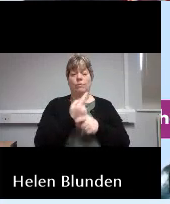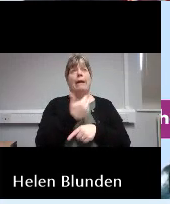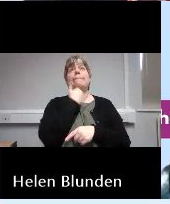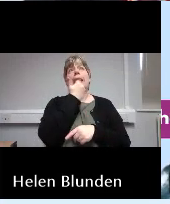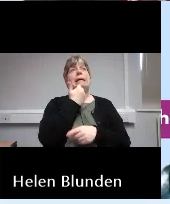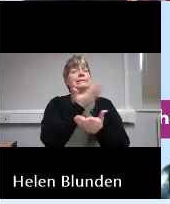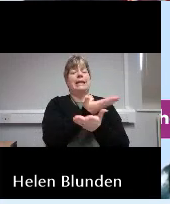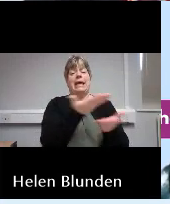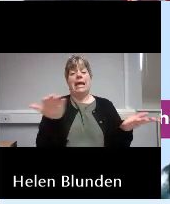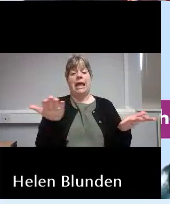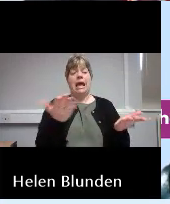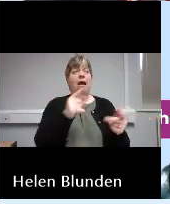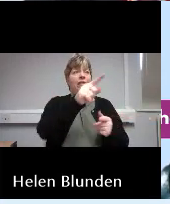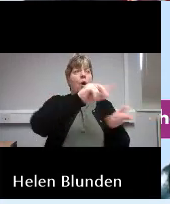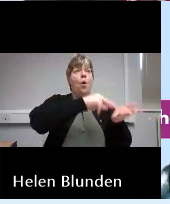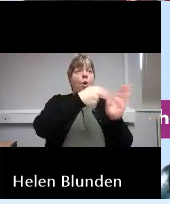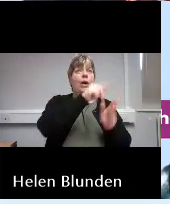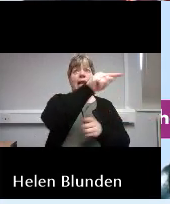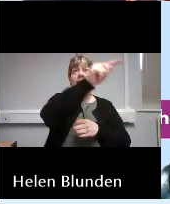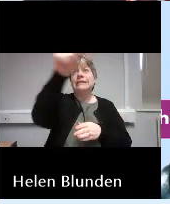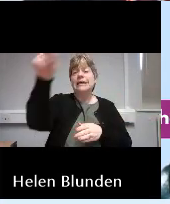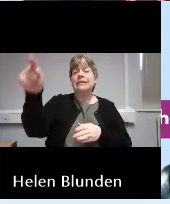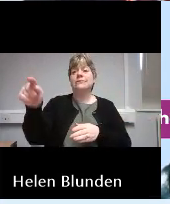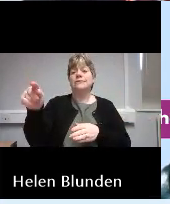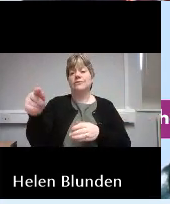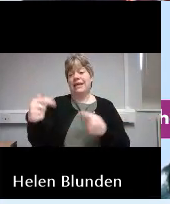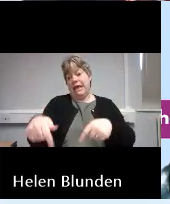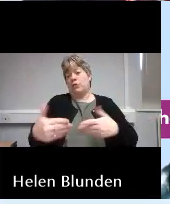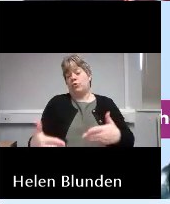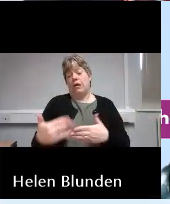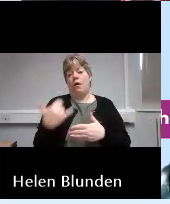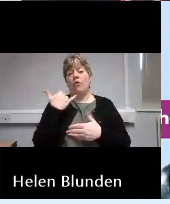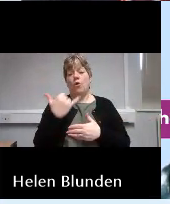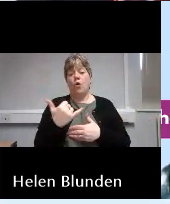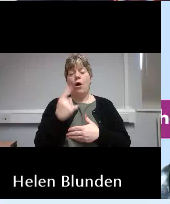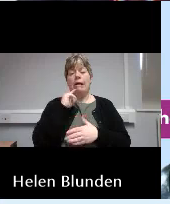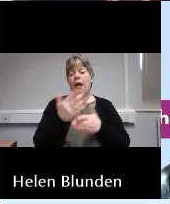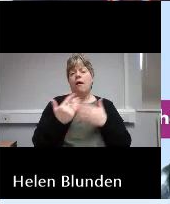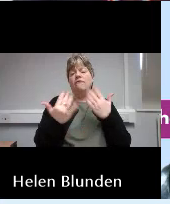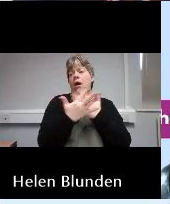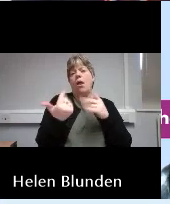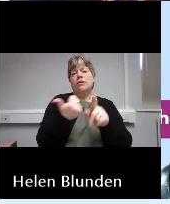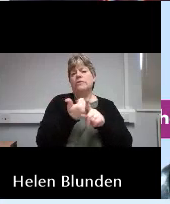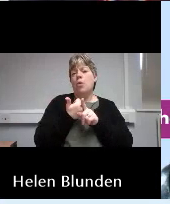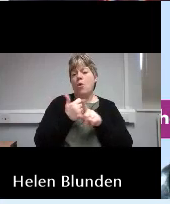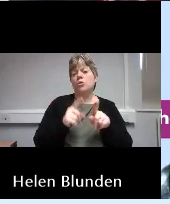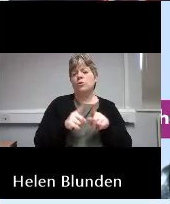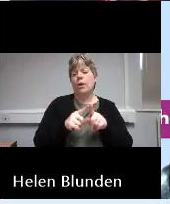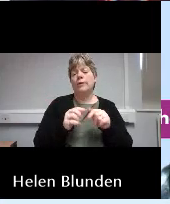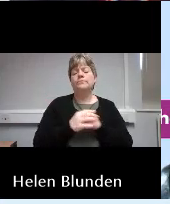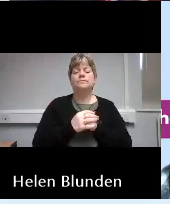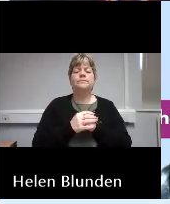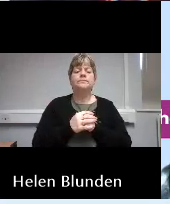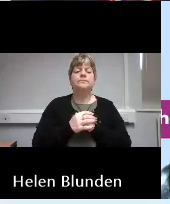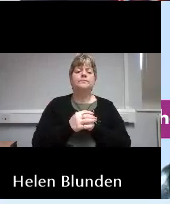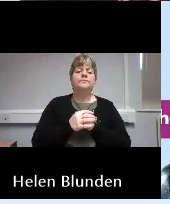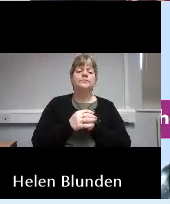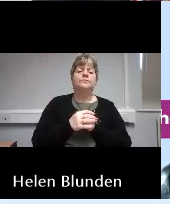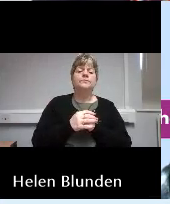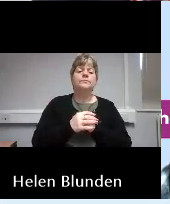the organisations that people on the call will be representing. I'm sure we'll be able to offer a lot a lot further support as well in different